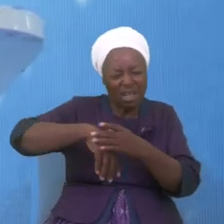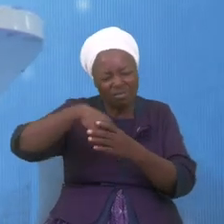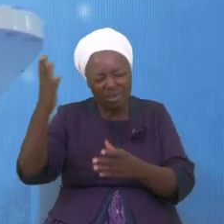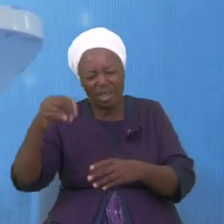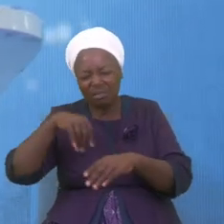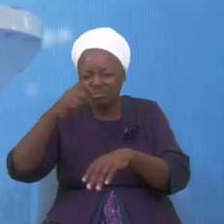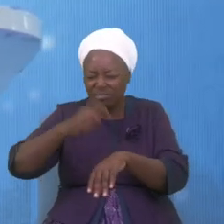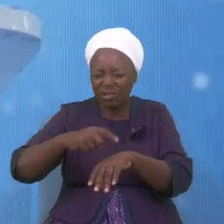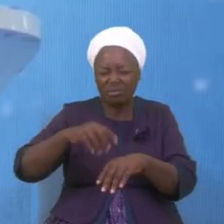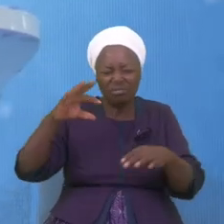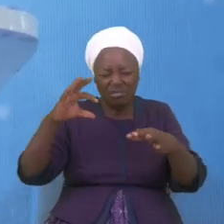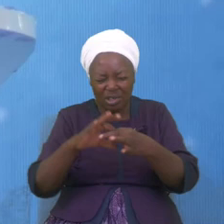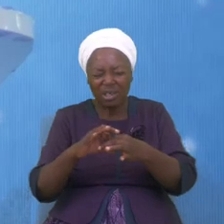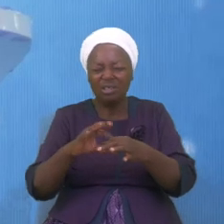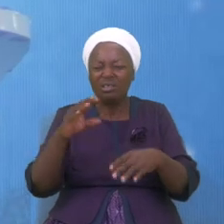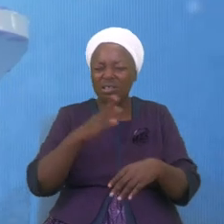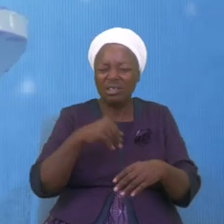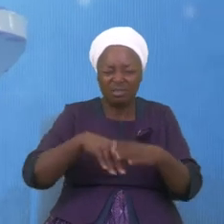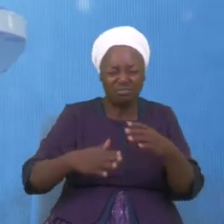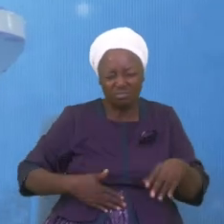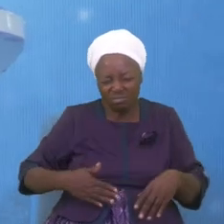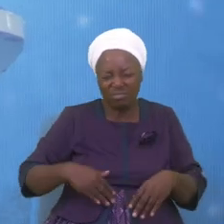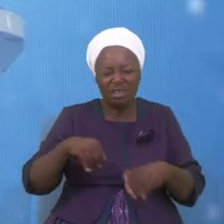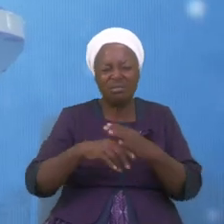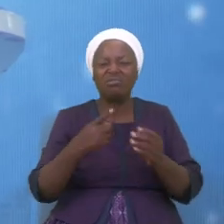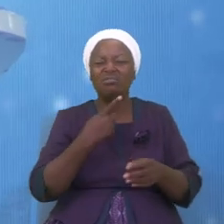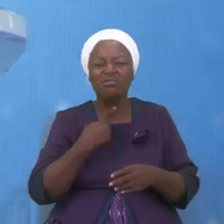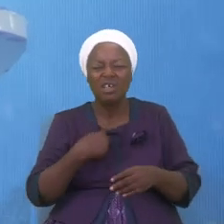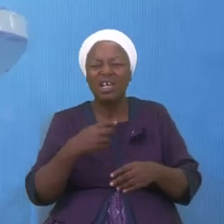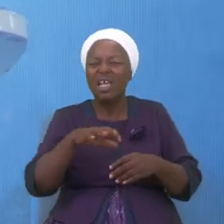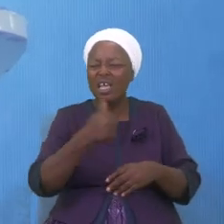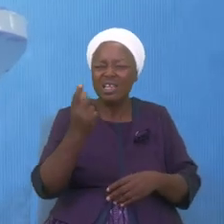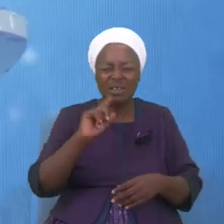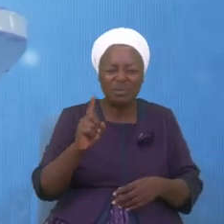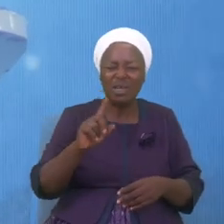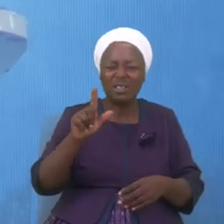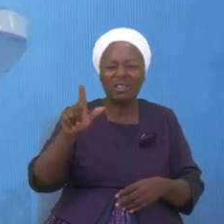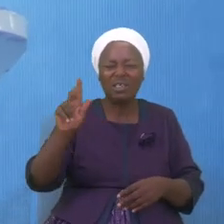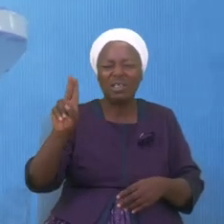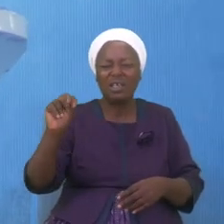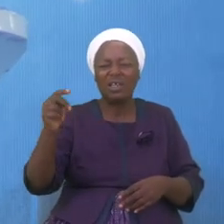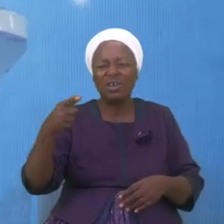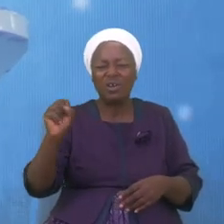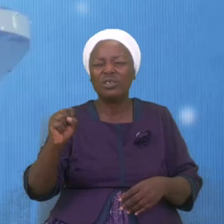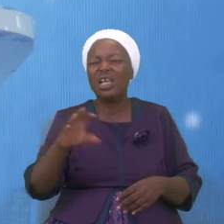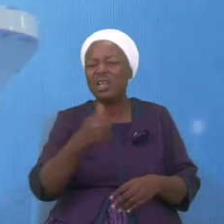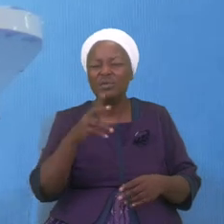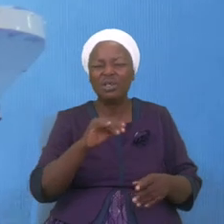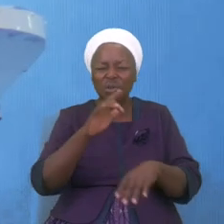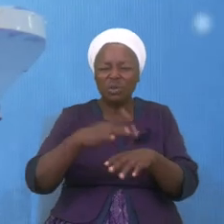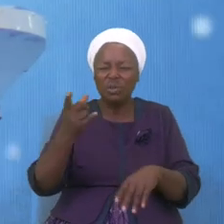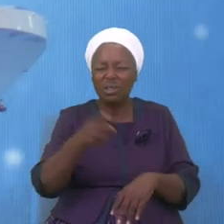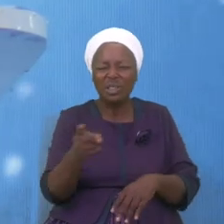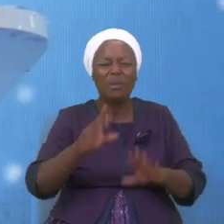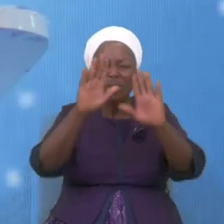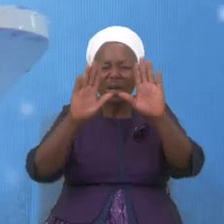in the joint, in the tummy, in their lungs, anywhere, touch them miraculously now. Heal